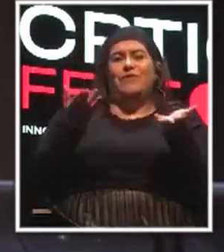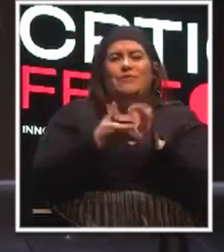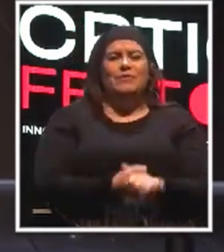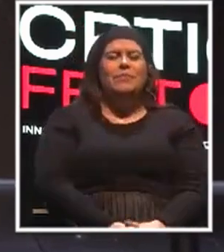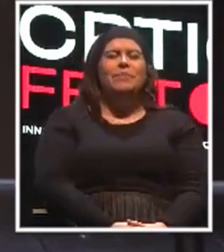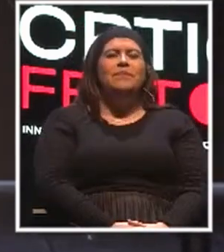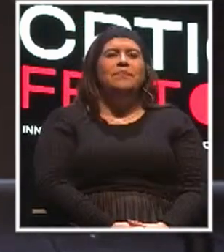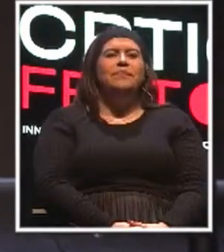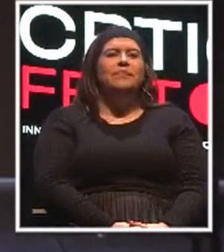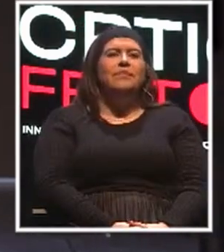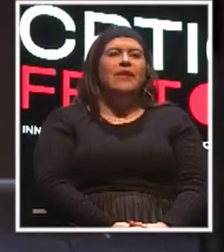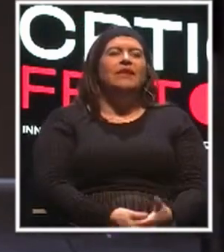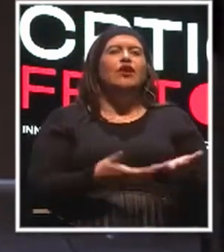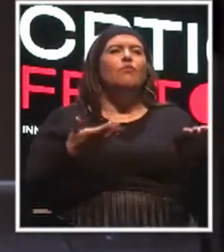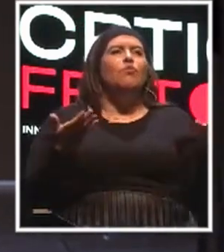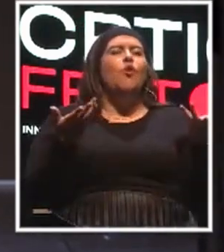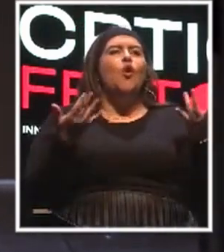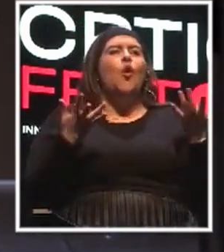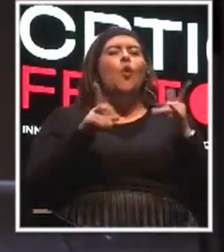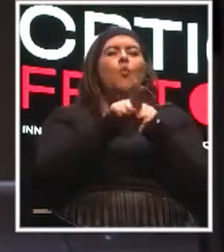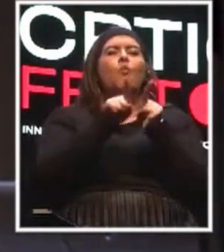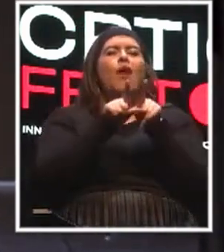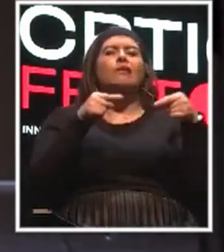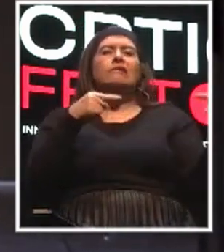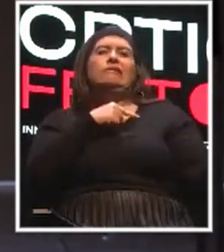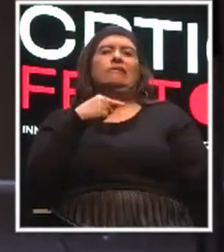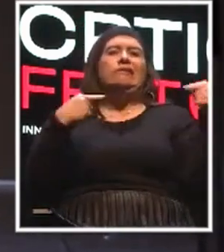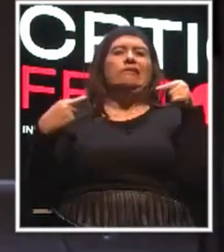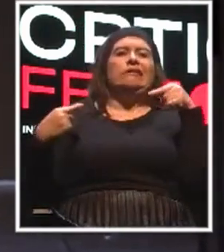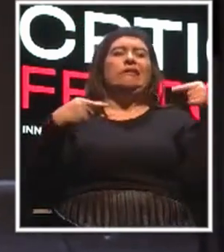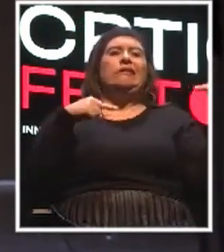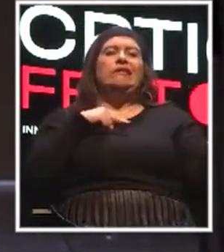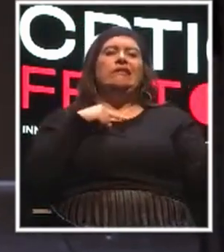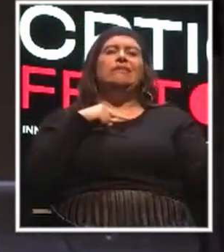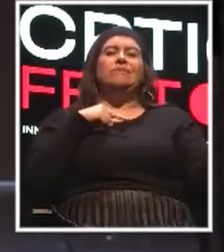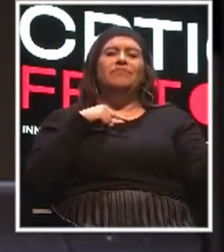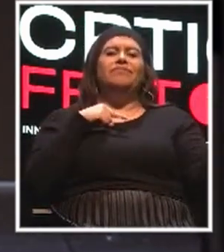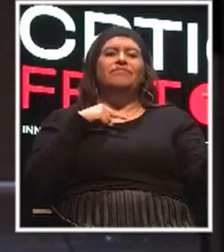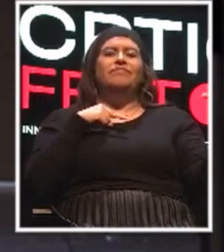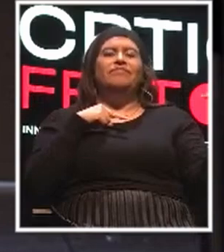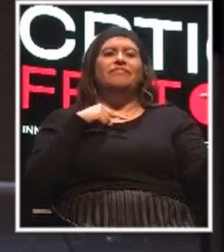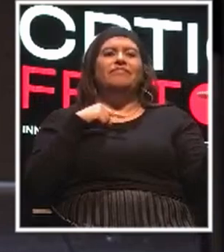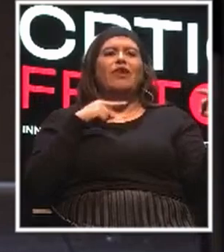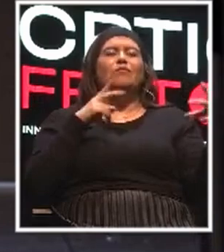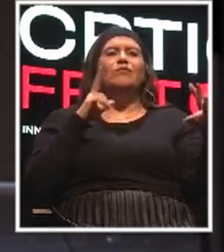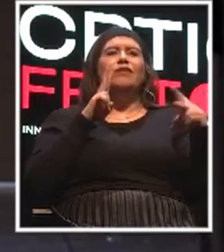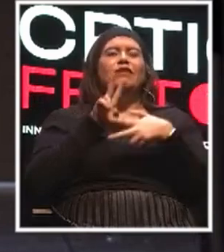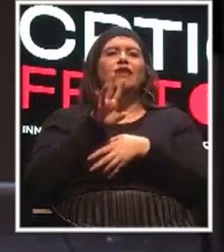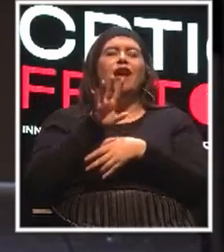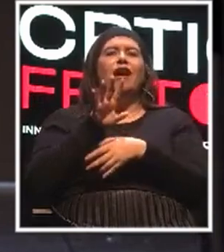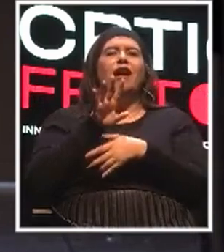There's like turf battles in companies like that, like the fact that we did that digital asset capture